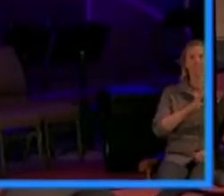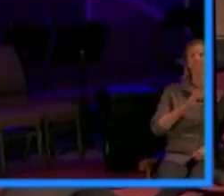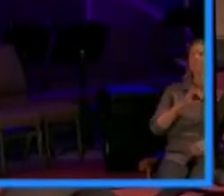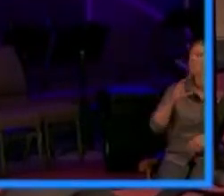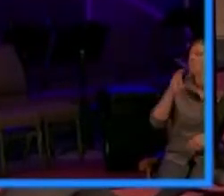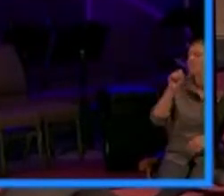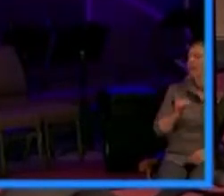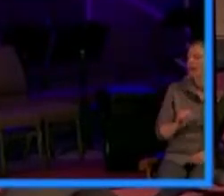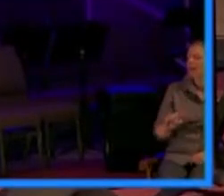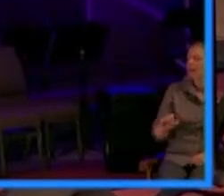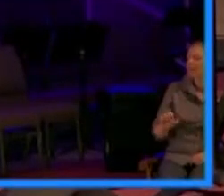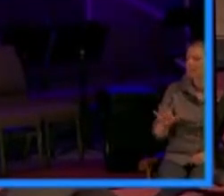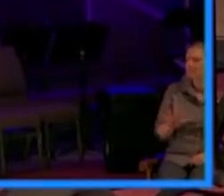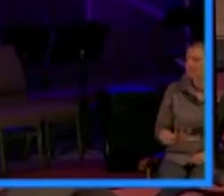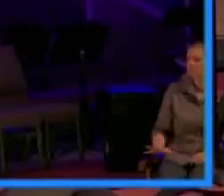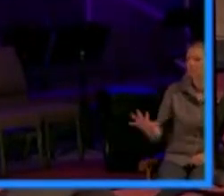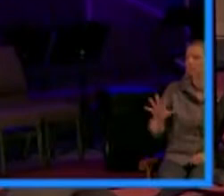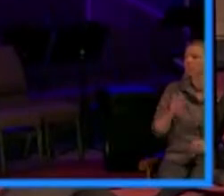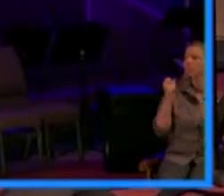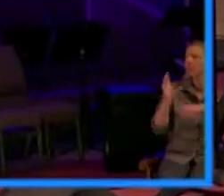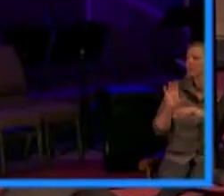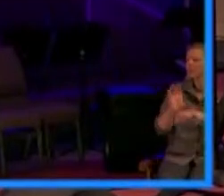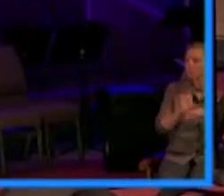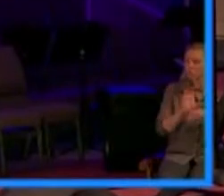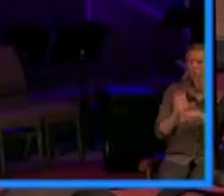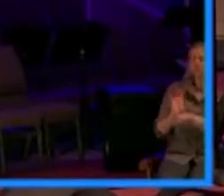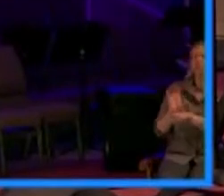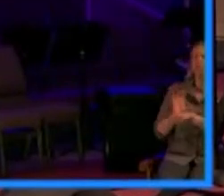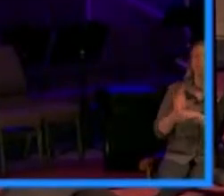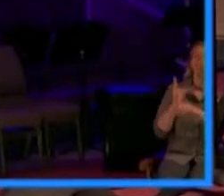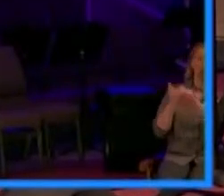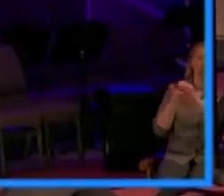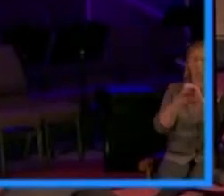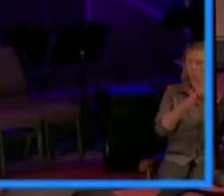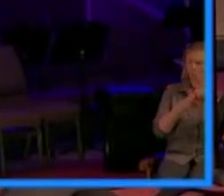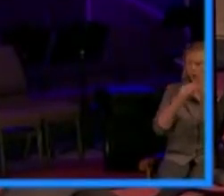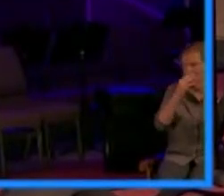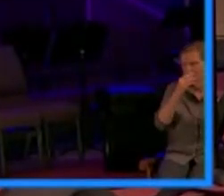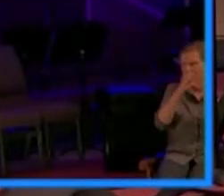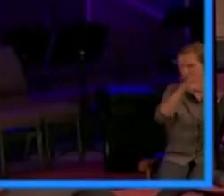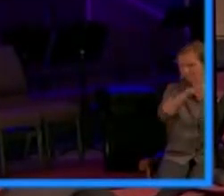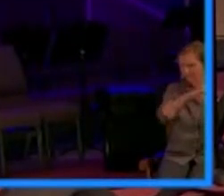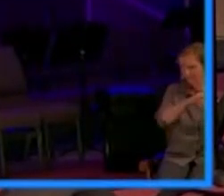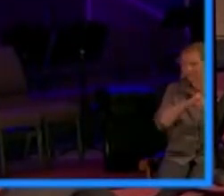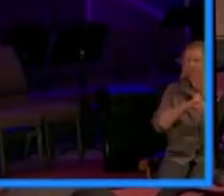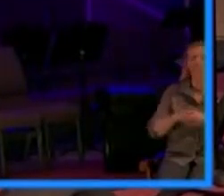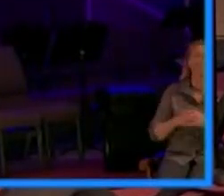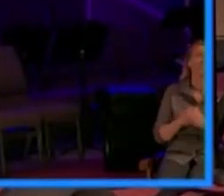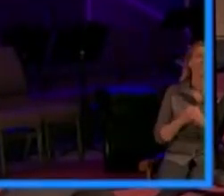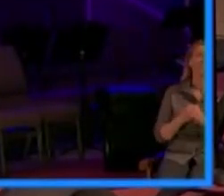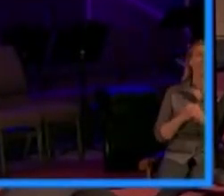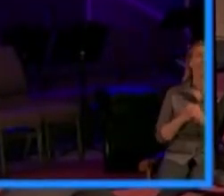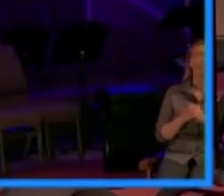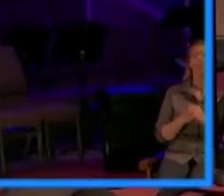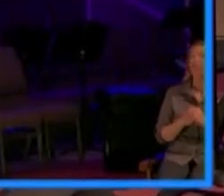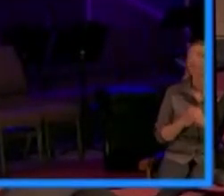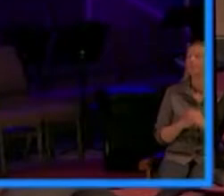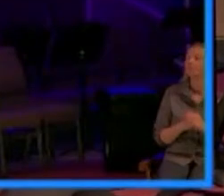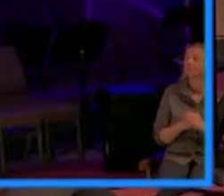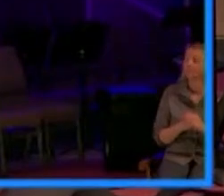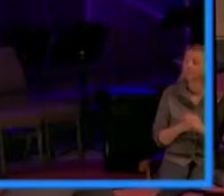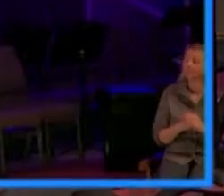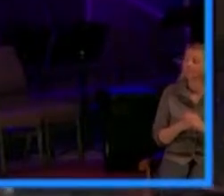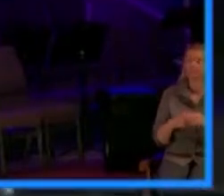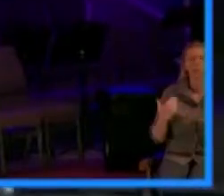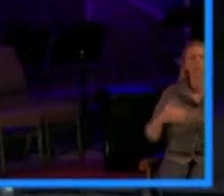And so, but he has currently been as the executive director for the last 6 years, I believe, for South Carolina. And it's just done a tremendous